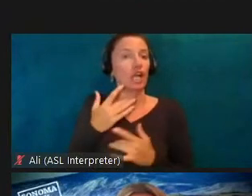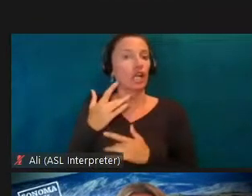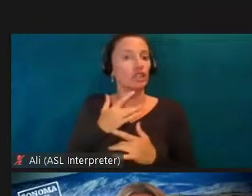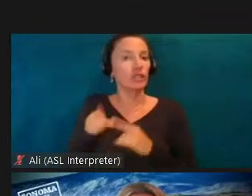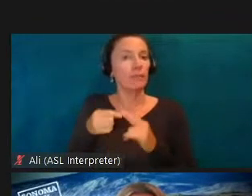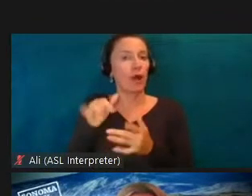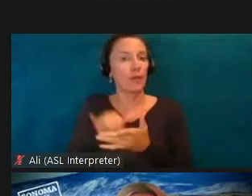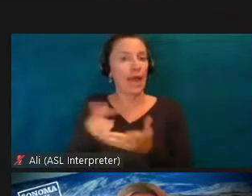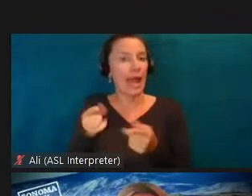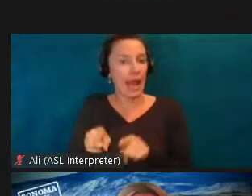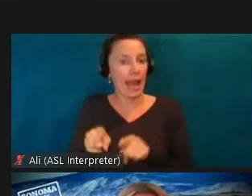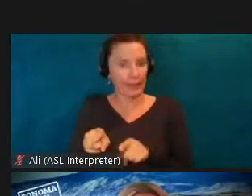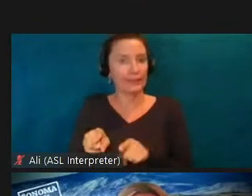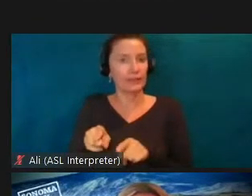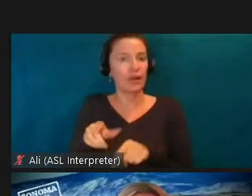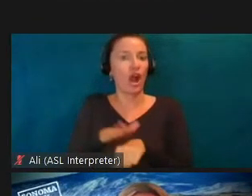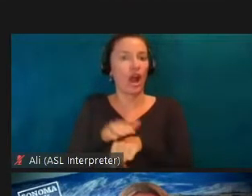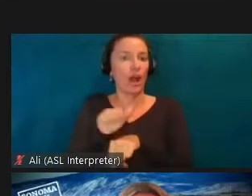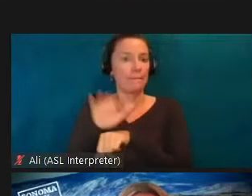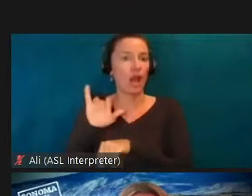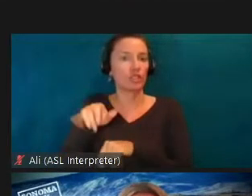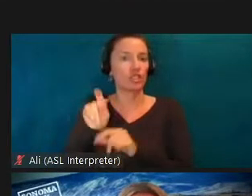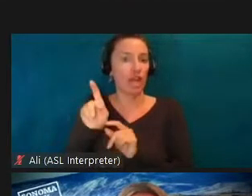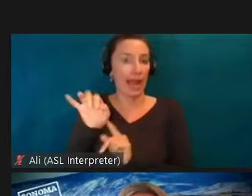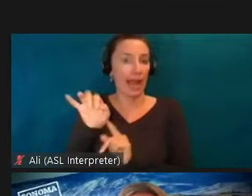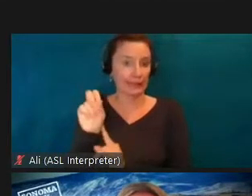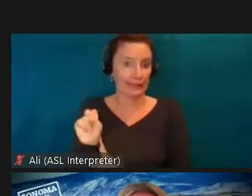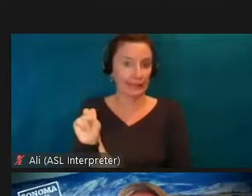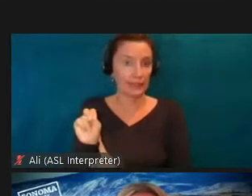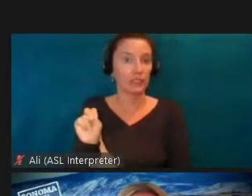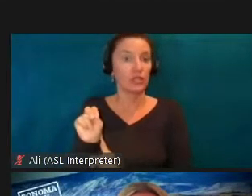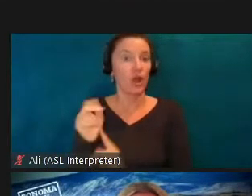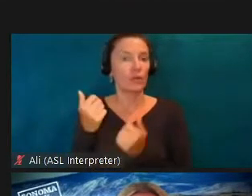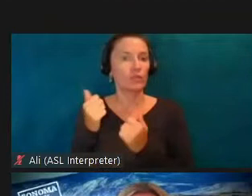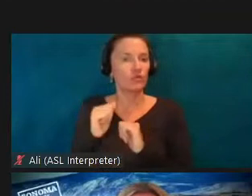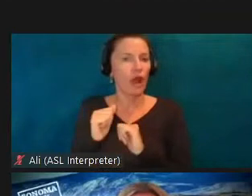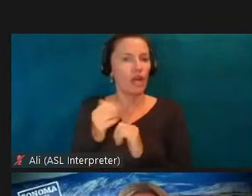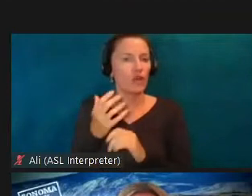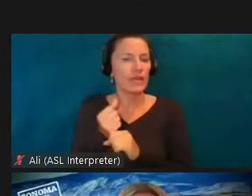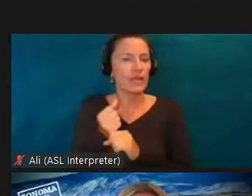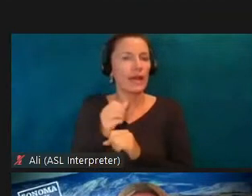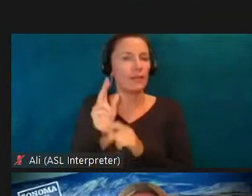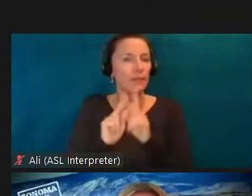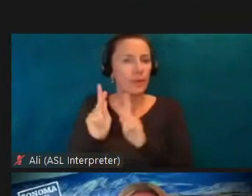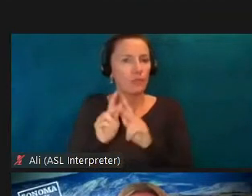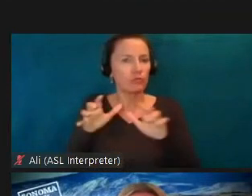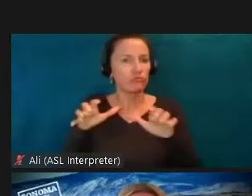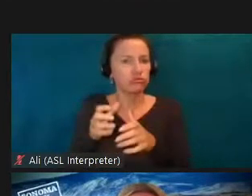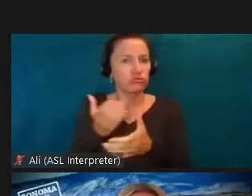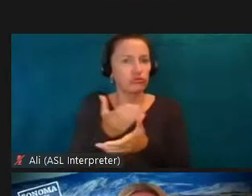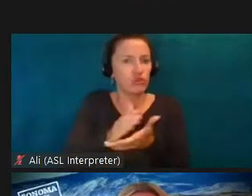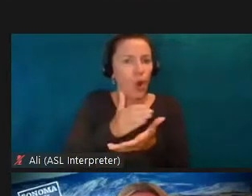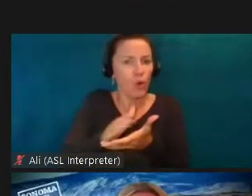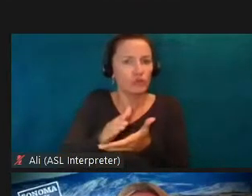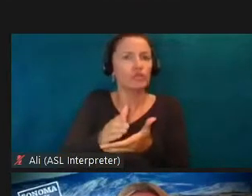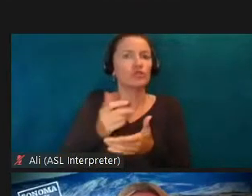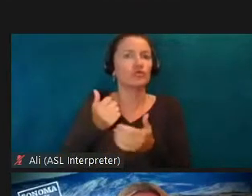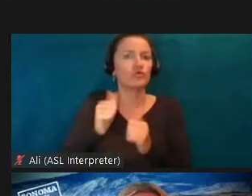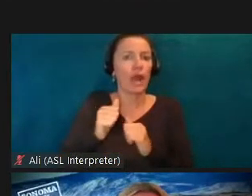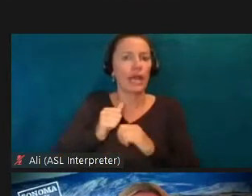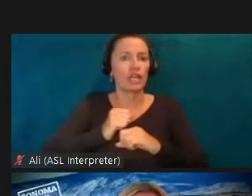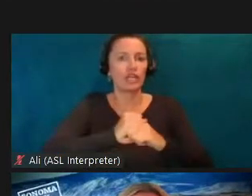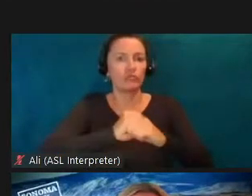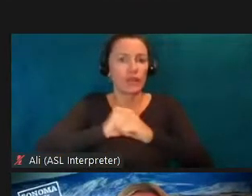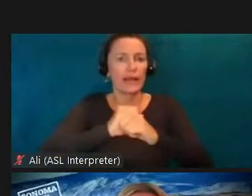to Mount Jackson. So we tried to get crews and dozers in place in time to push that vegetation away from the